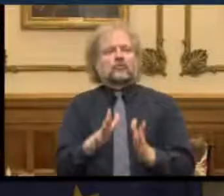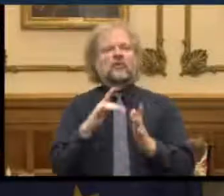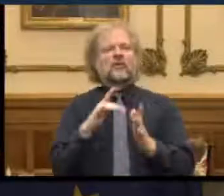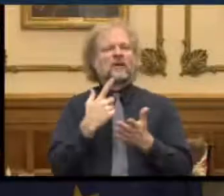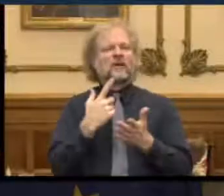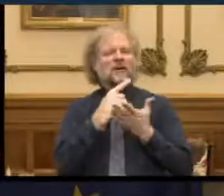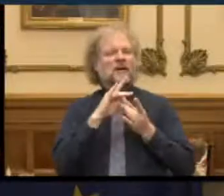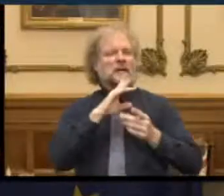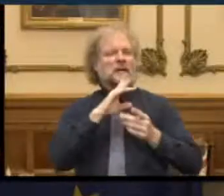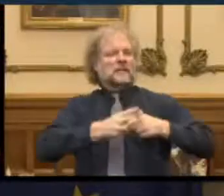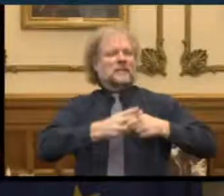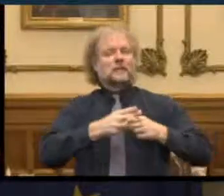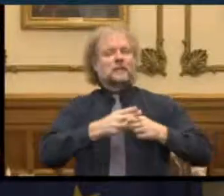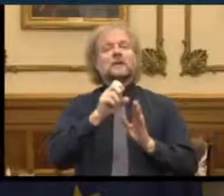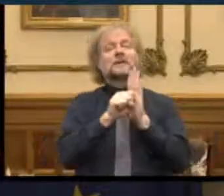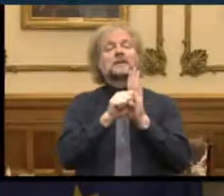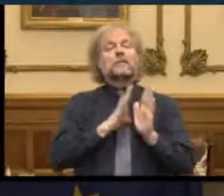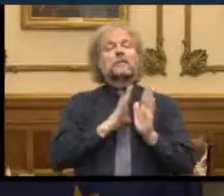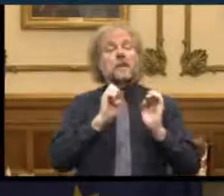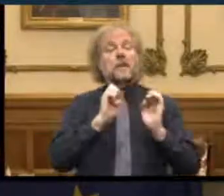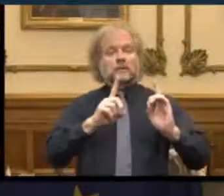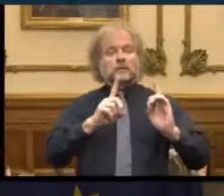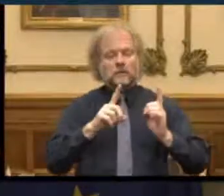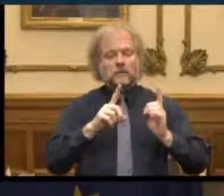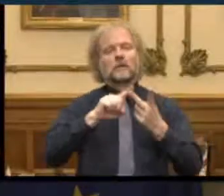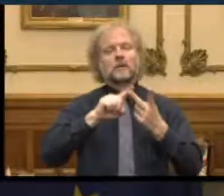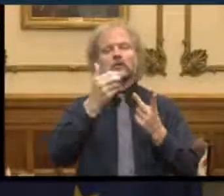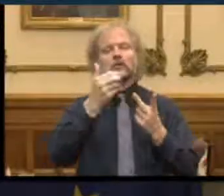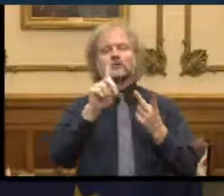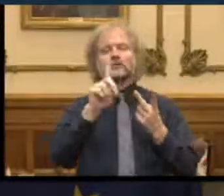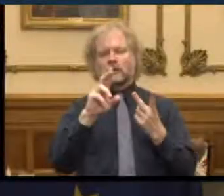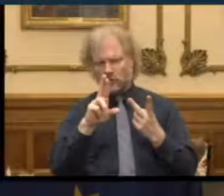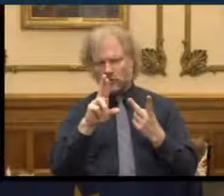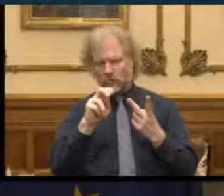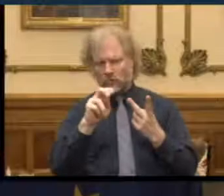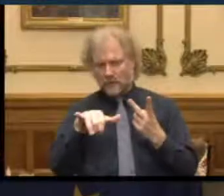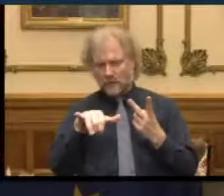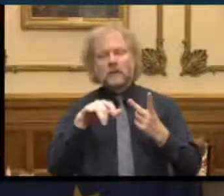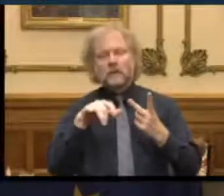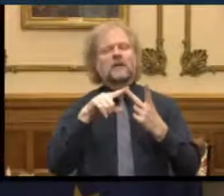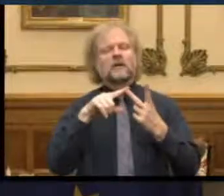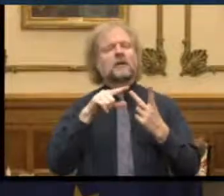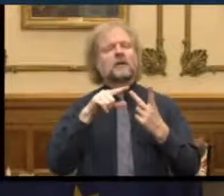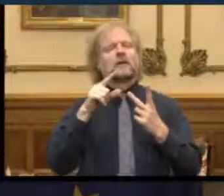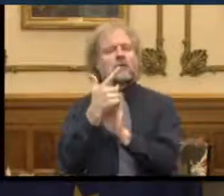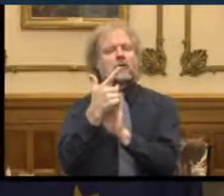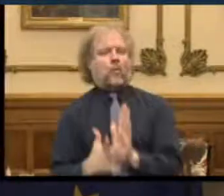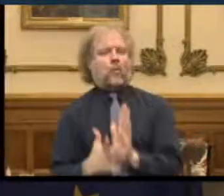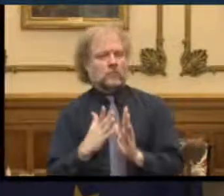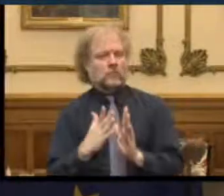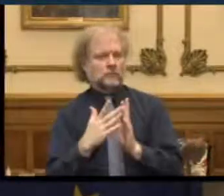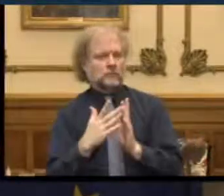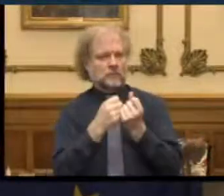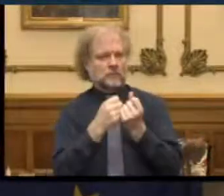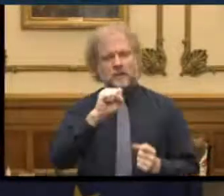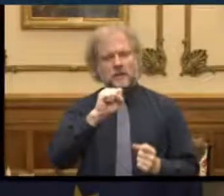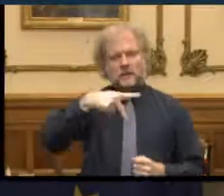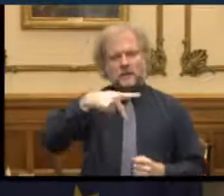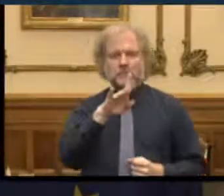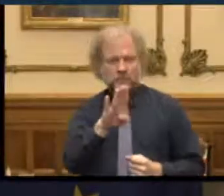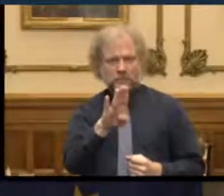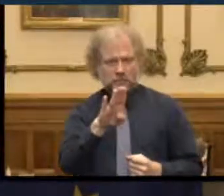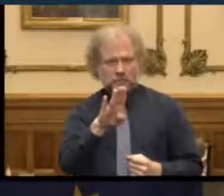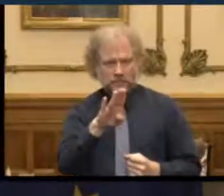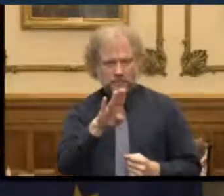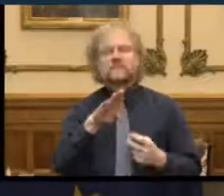to of the State Board of Education, and Chad Arani, the general counsel for the SBOE, the State Board of